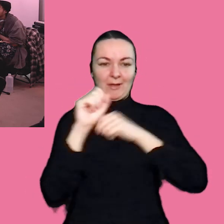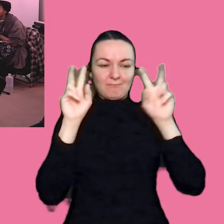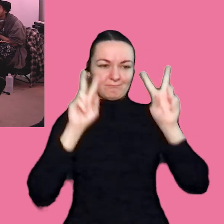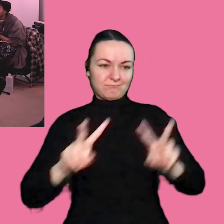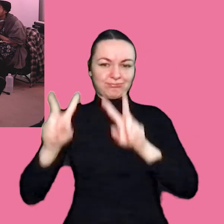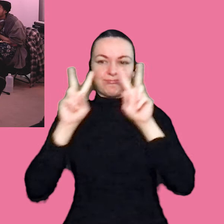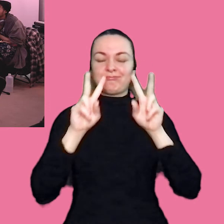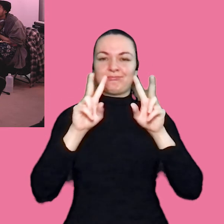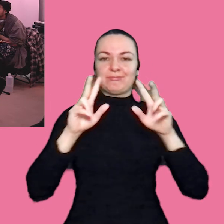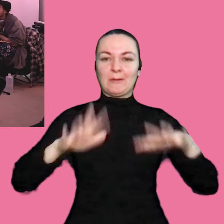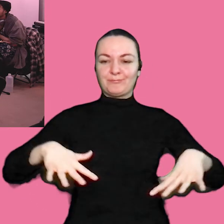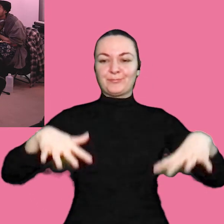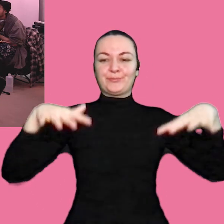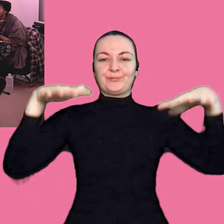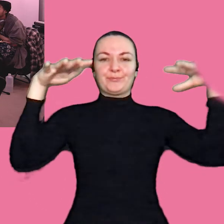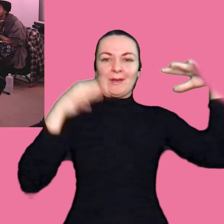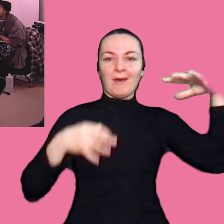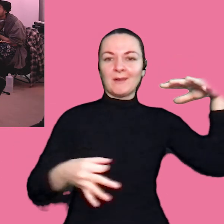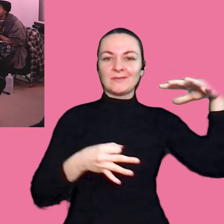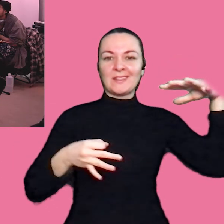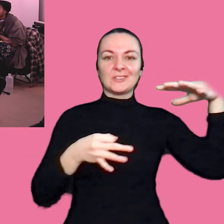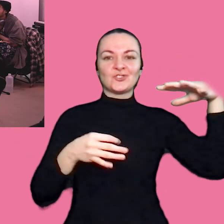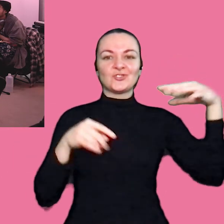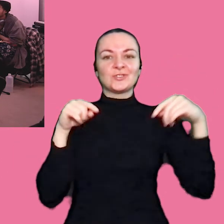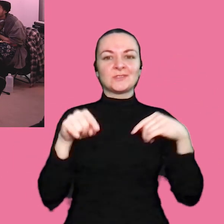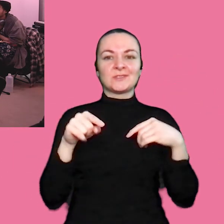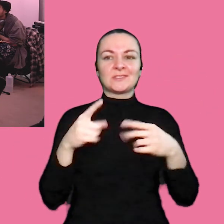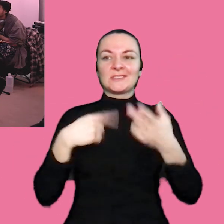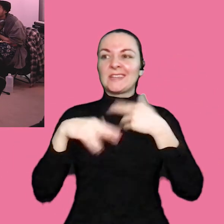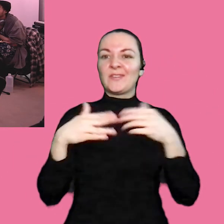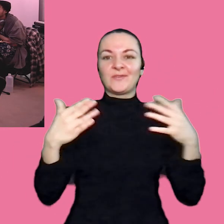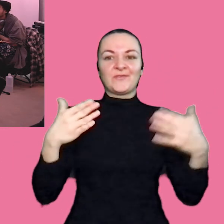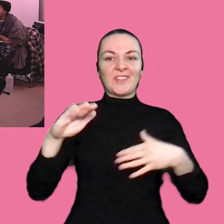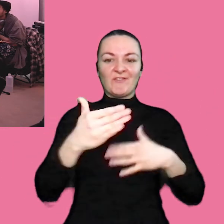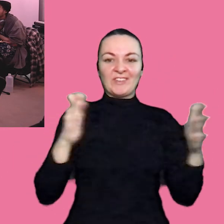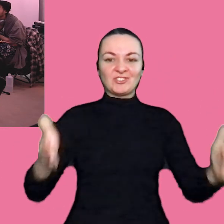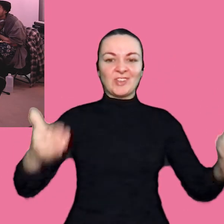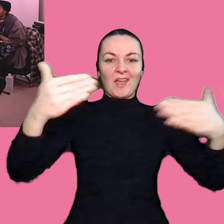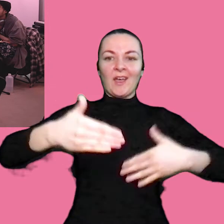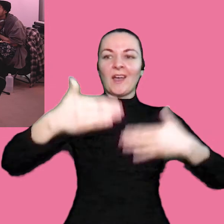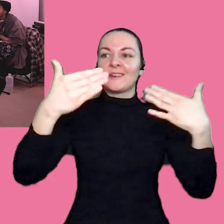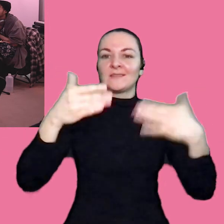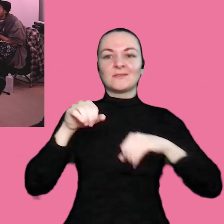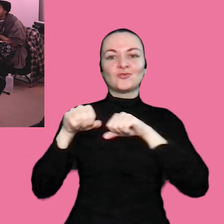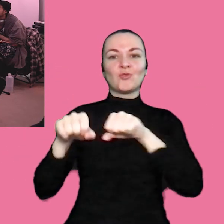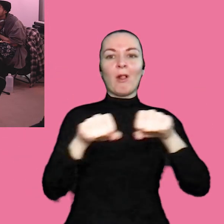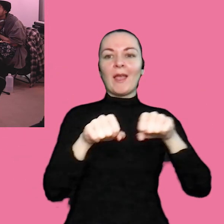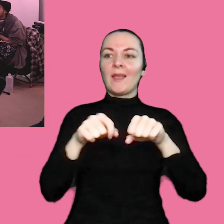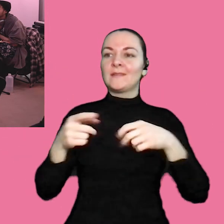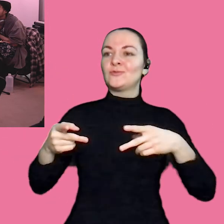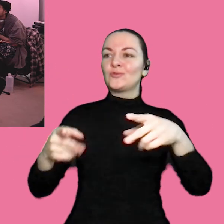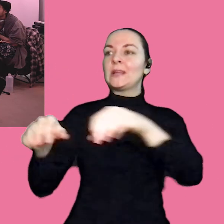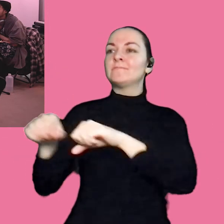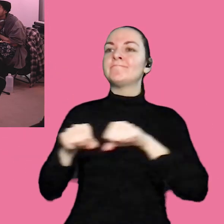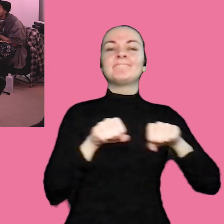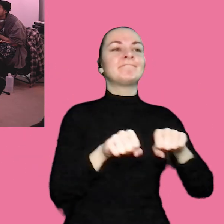underwater. And then I was like, well, what if I just got a fish tank and a wee trolley, and then I could take it around the streets of the village and film it, and then I